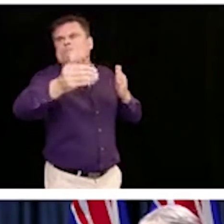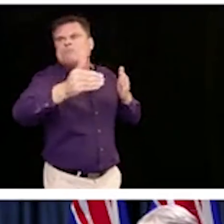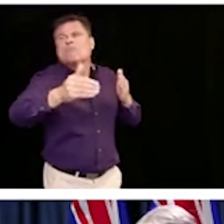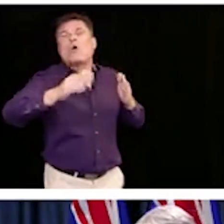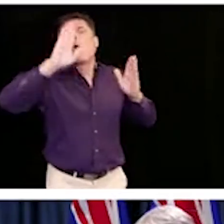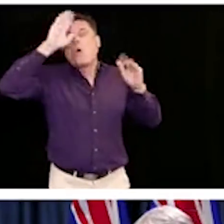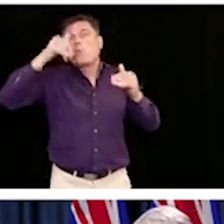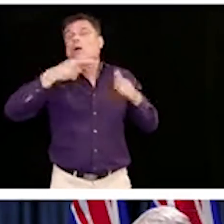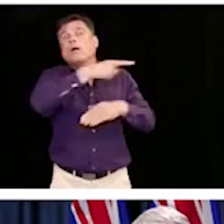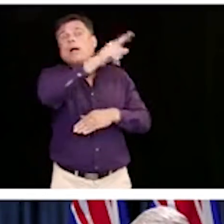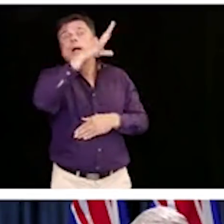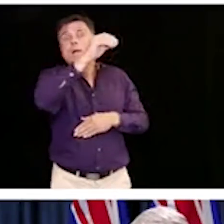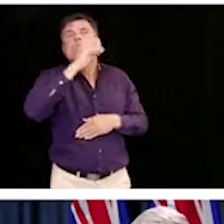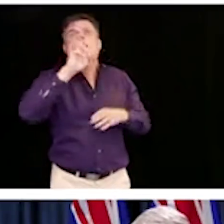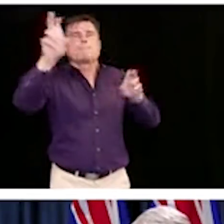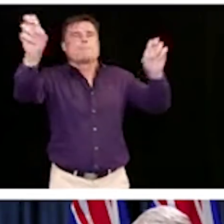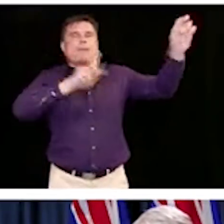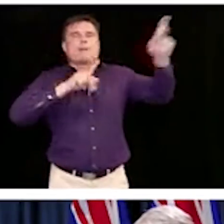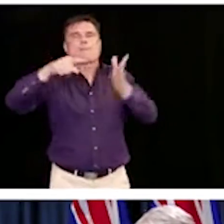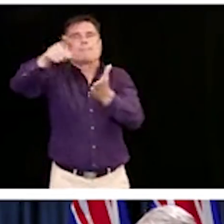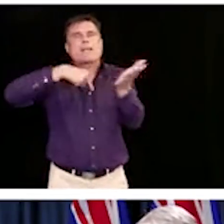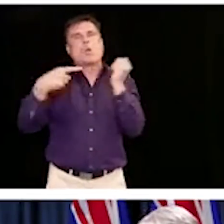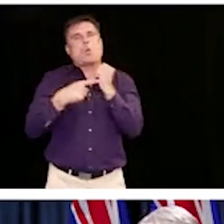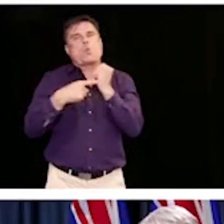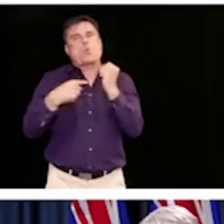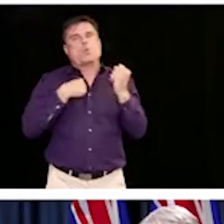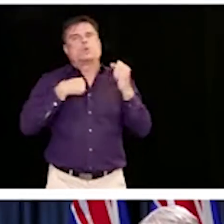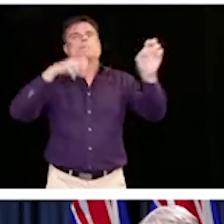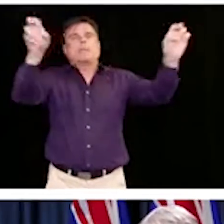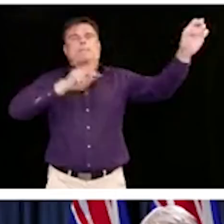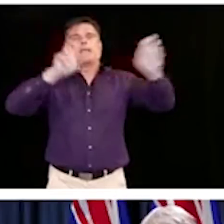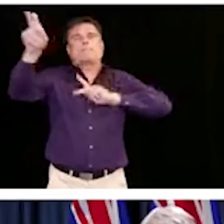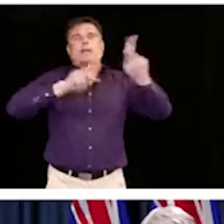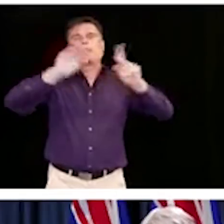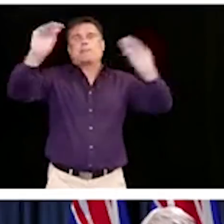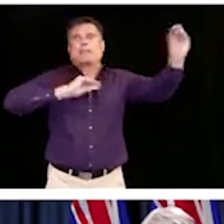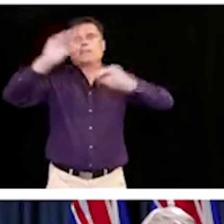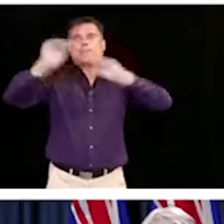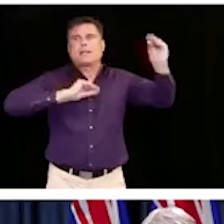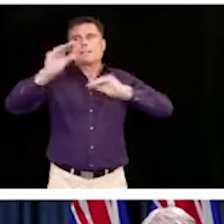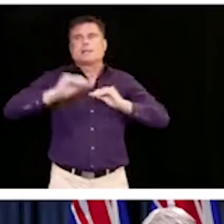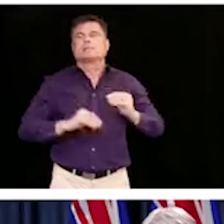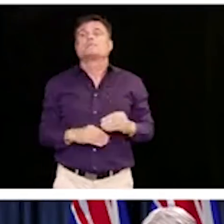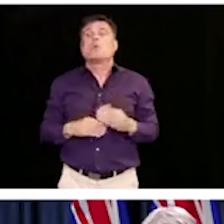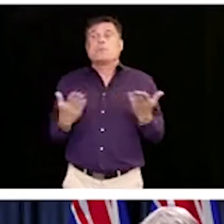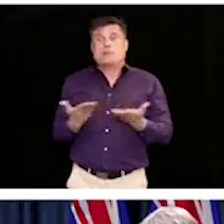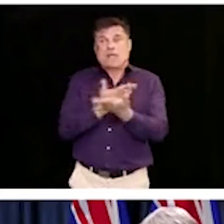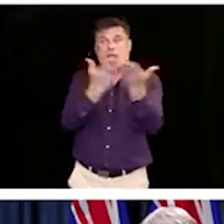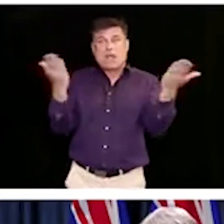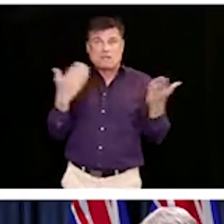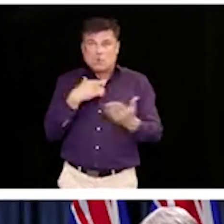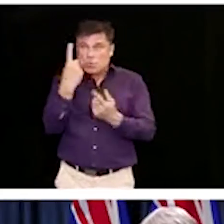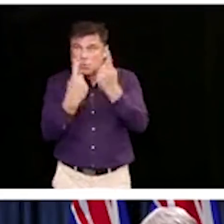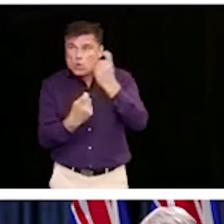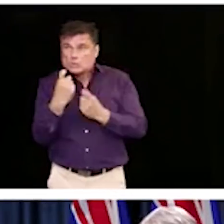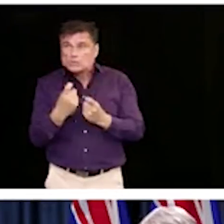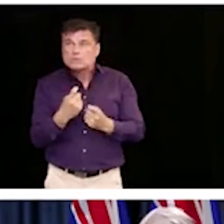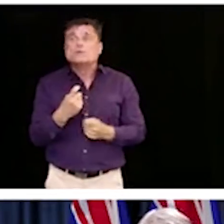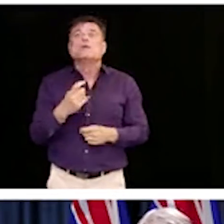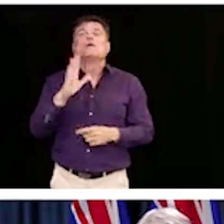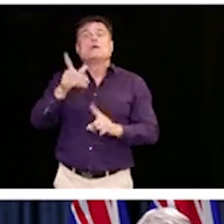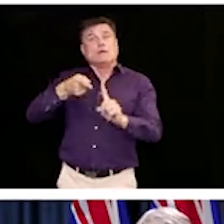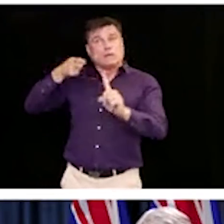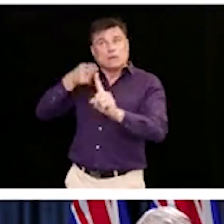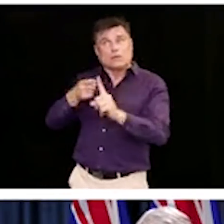What about the current budget? You may have questions around what impacts have happened so far in the current budget. The ministry budgets remain as